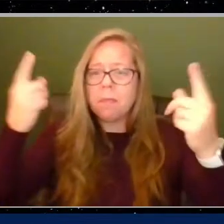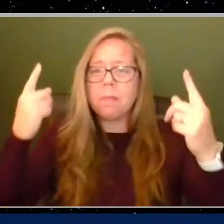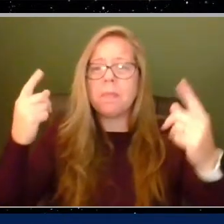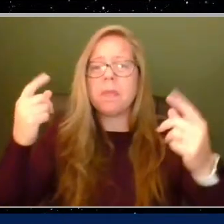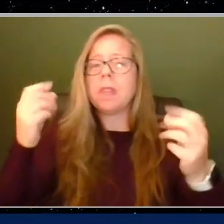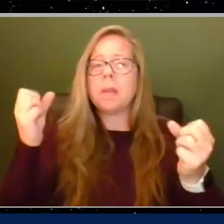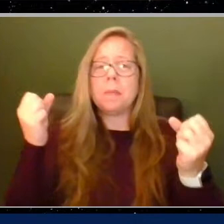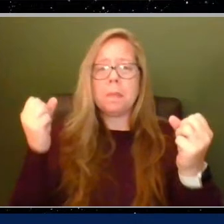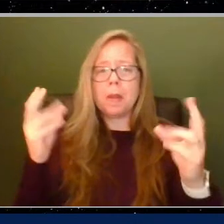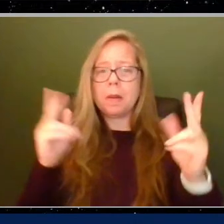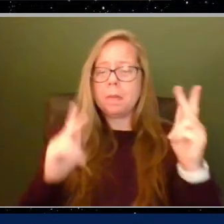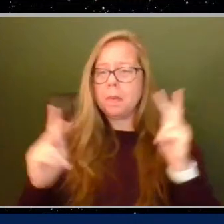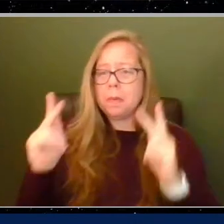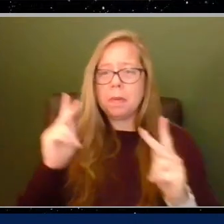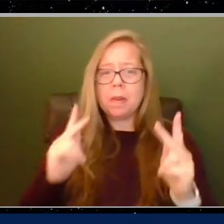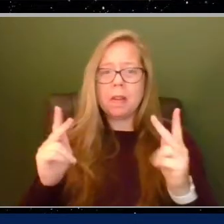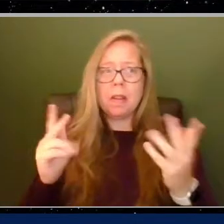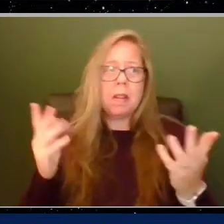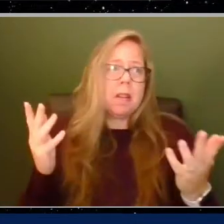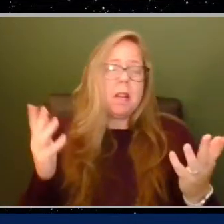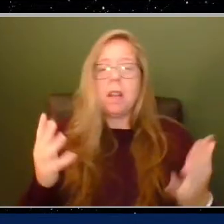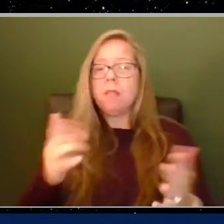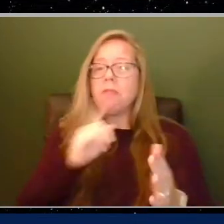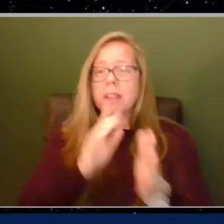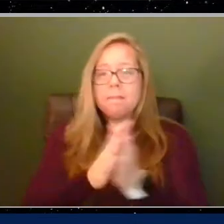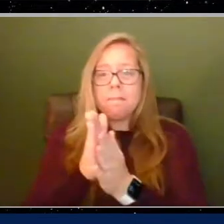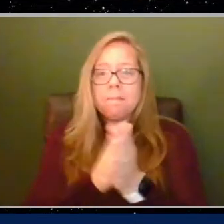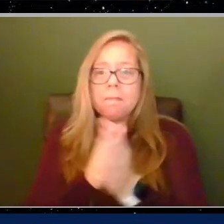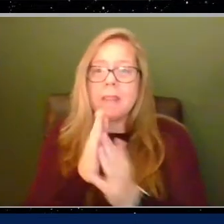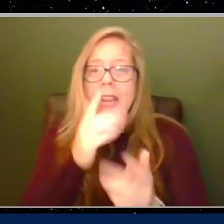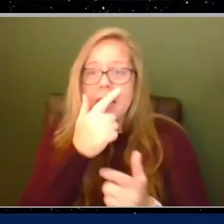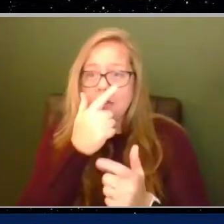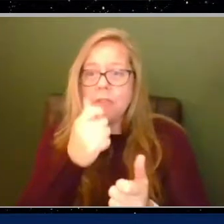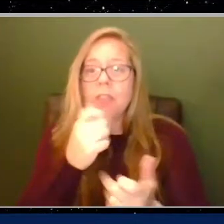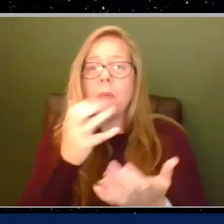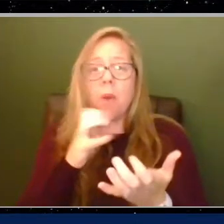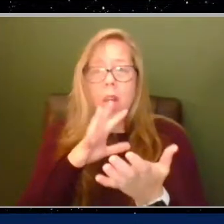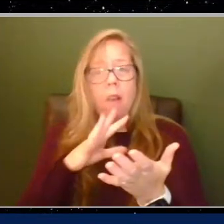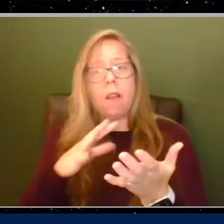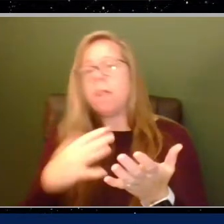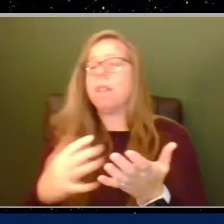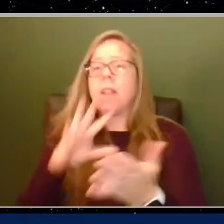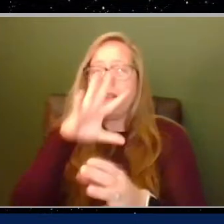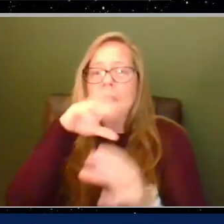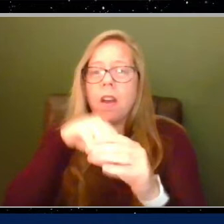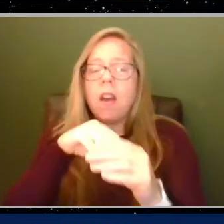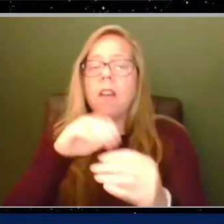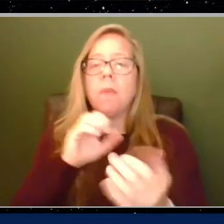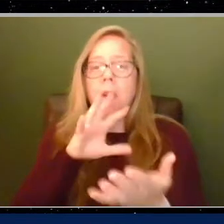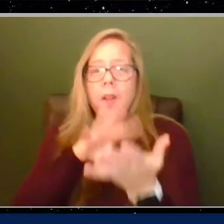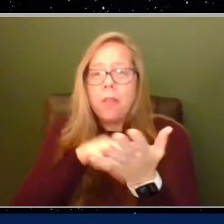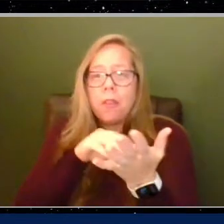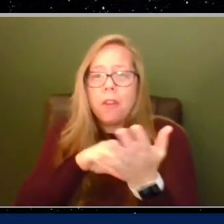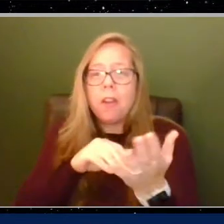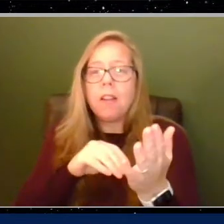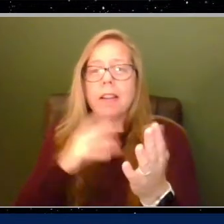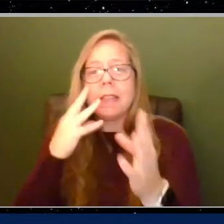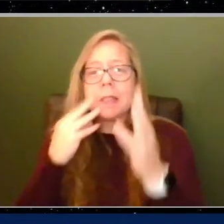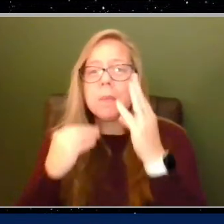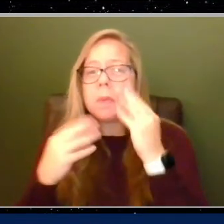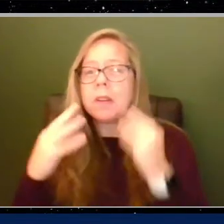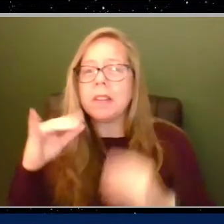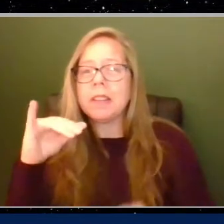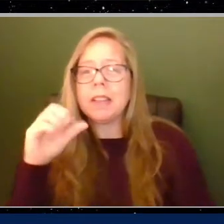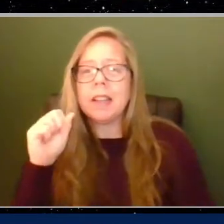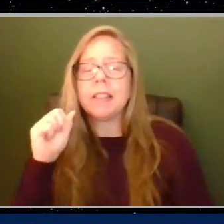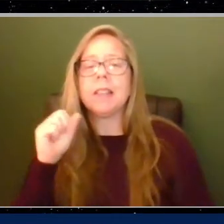there are a lot of folks that that are interested in our content and would like to learn more. And